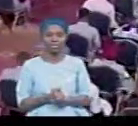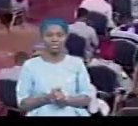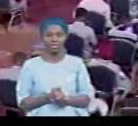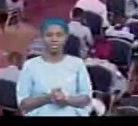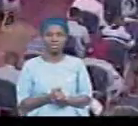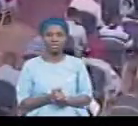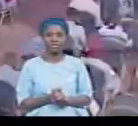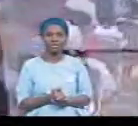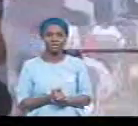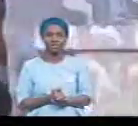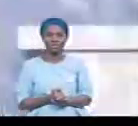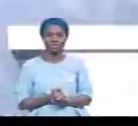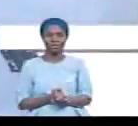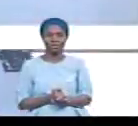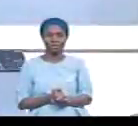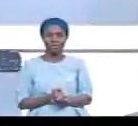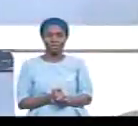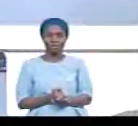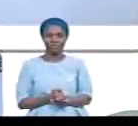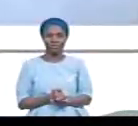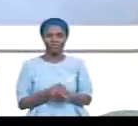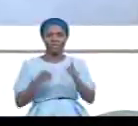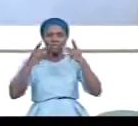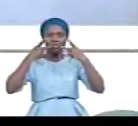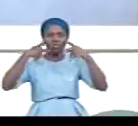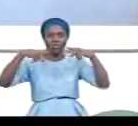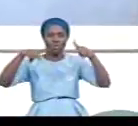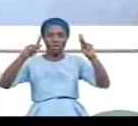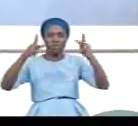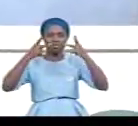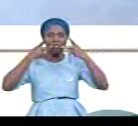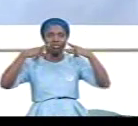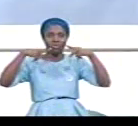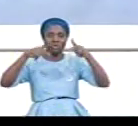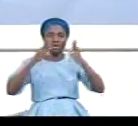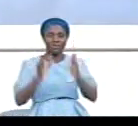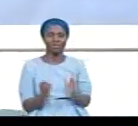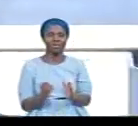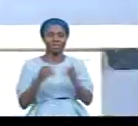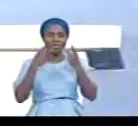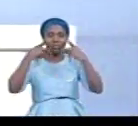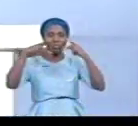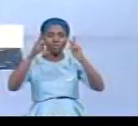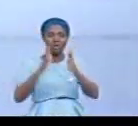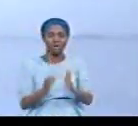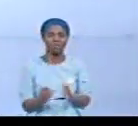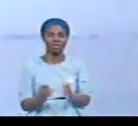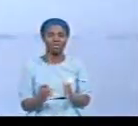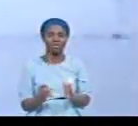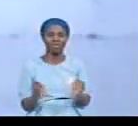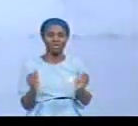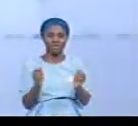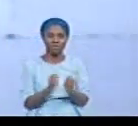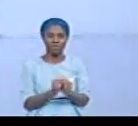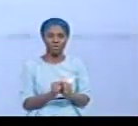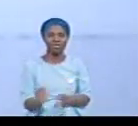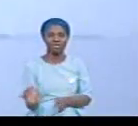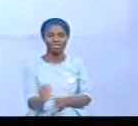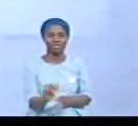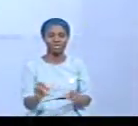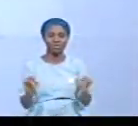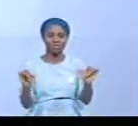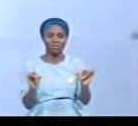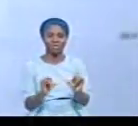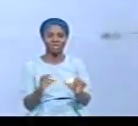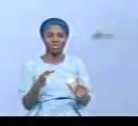three, proclaim us with the same measure of